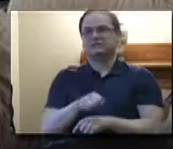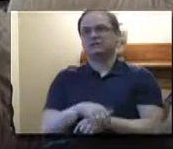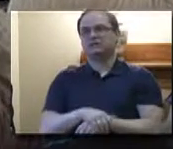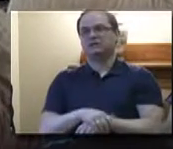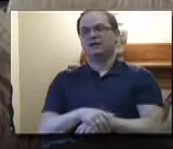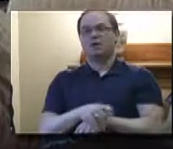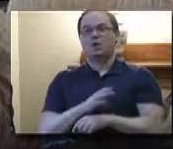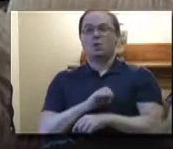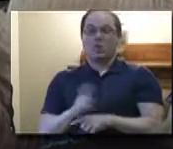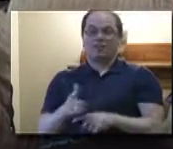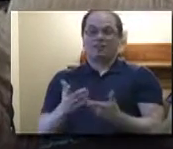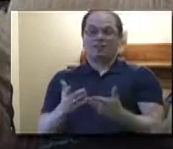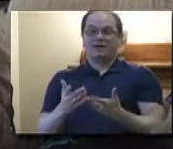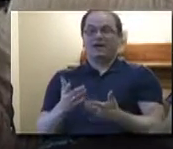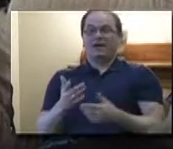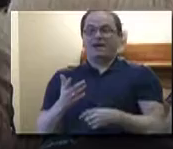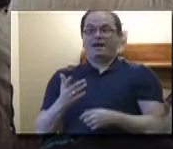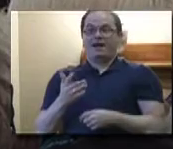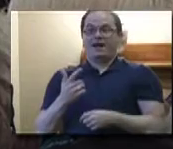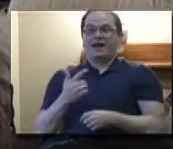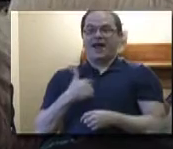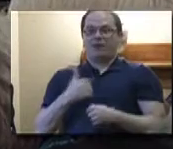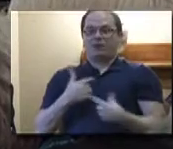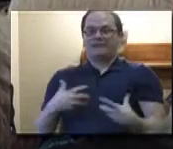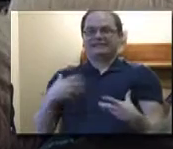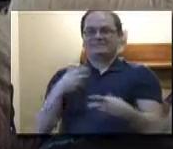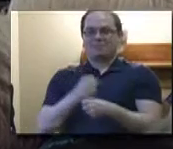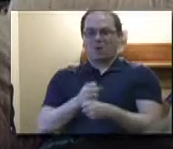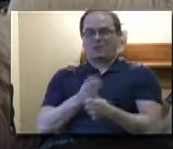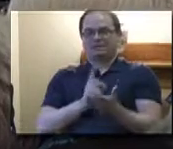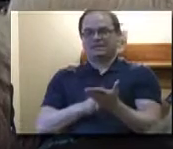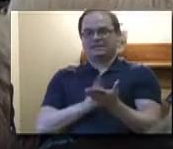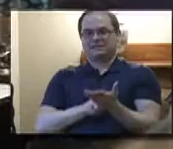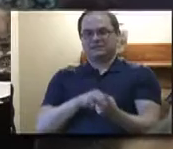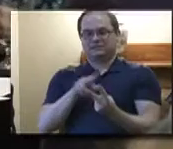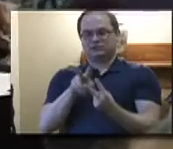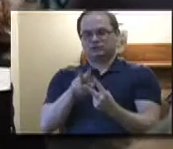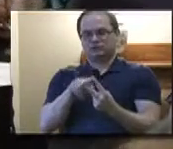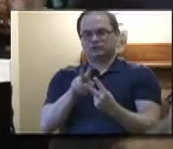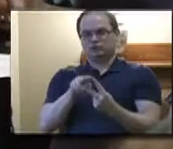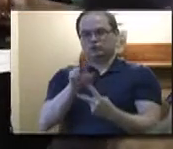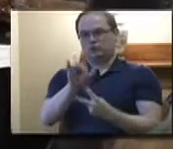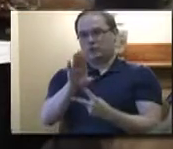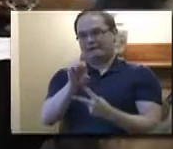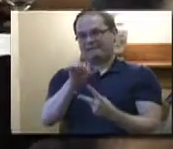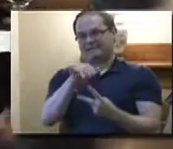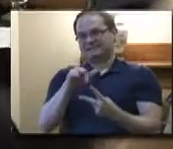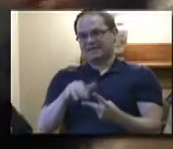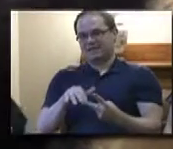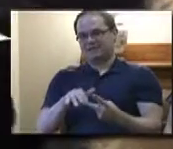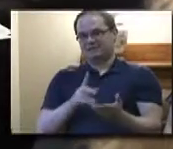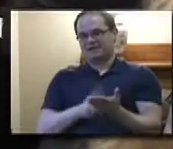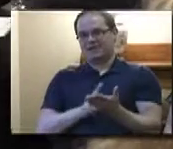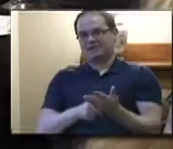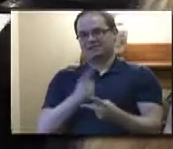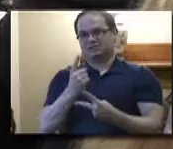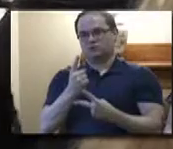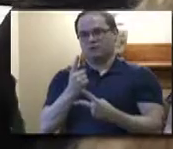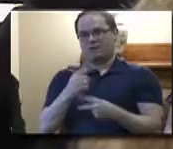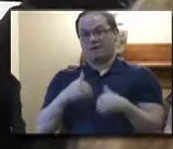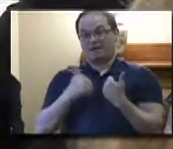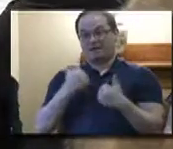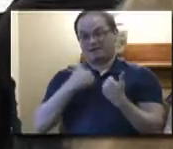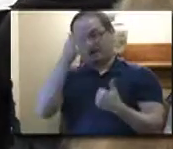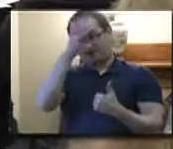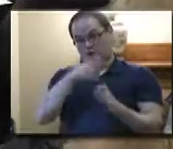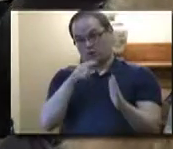Well, I'm going to kind of summarize by talking about two case studies. I talked about one about the young man